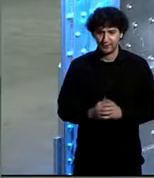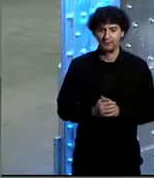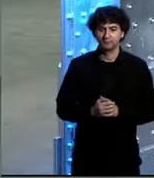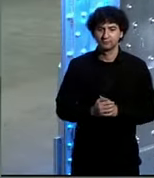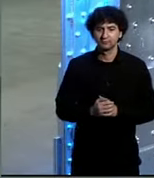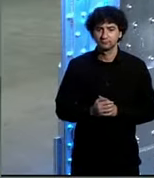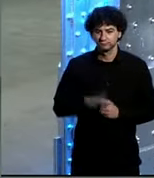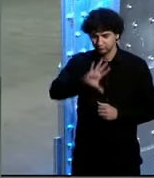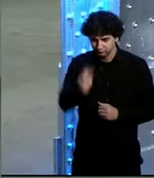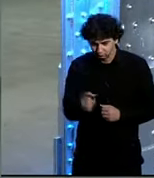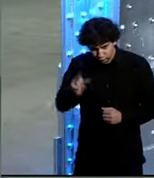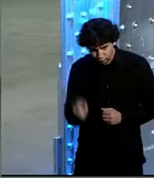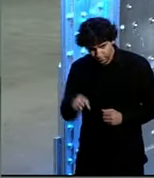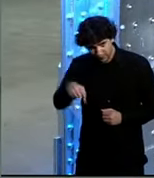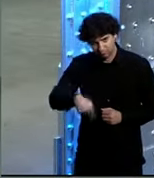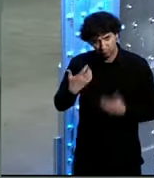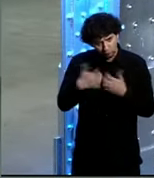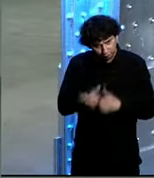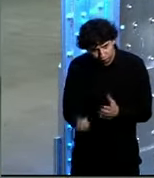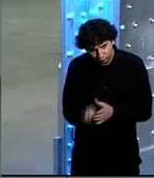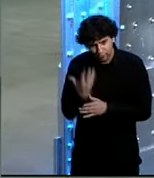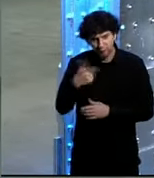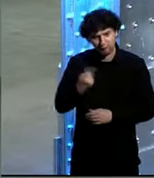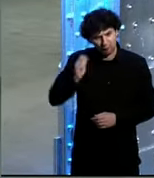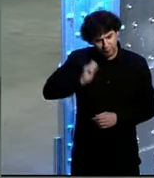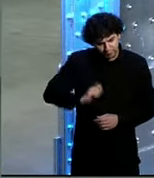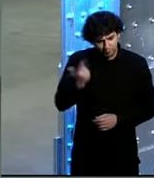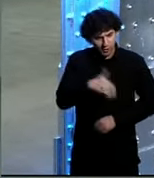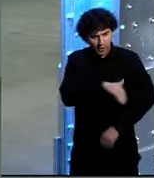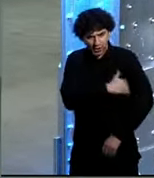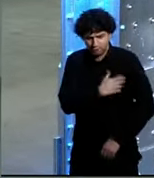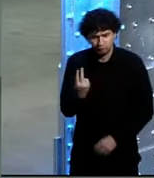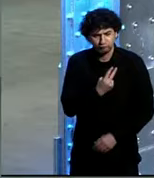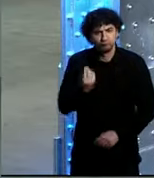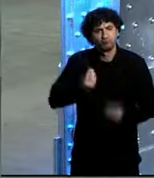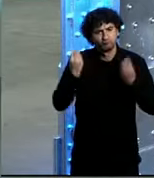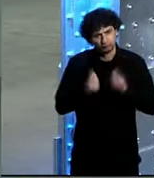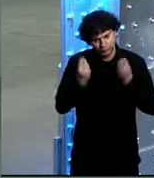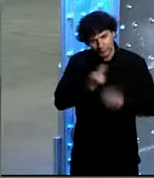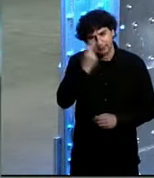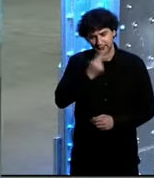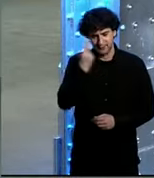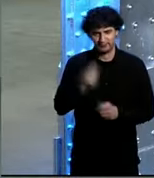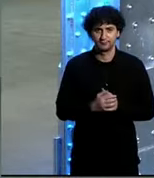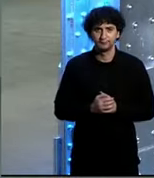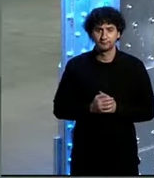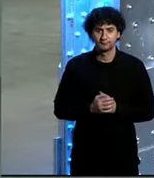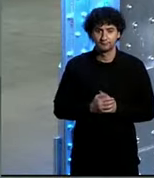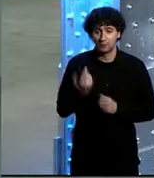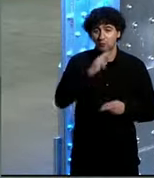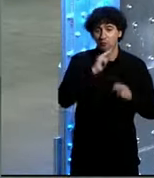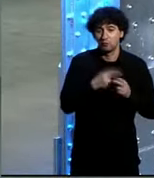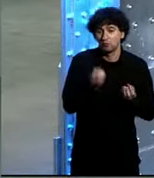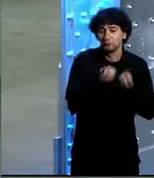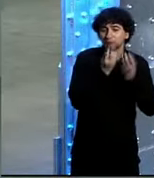America. All over the place, research is being done at a professional and a scholar level. And